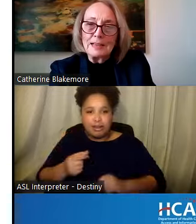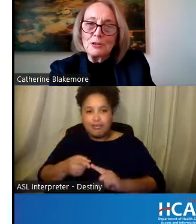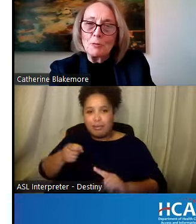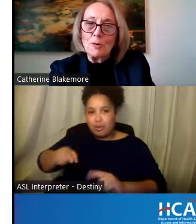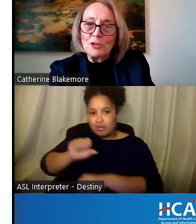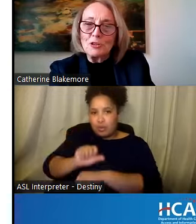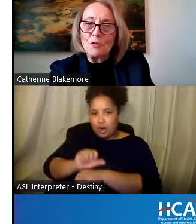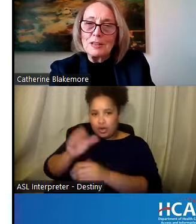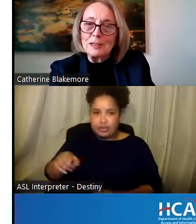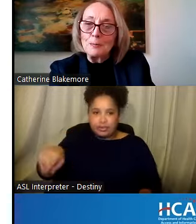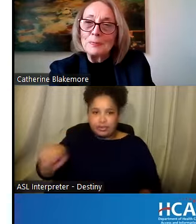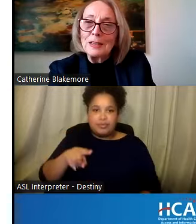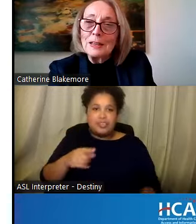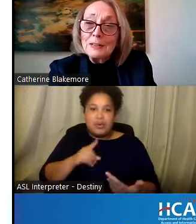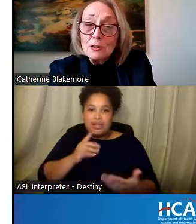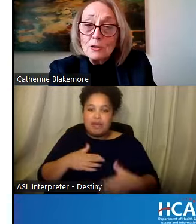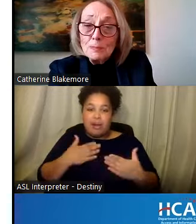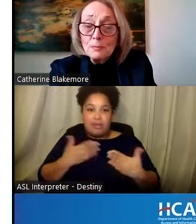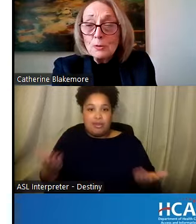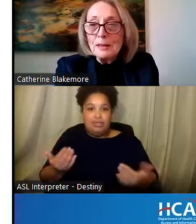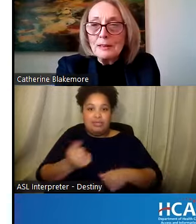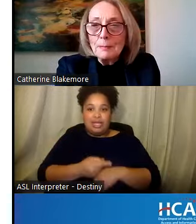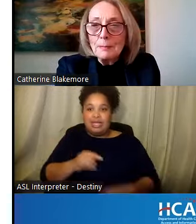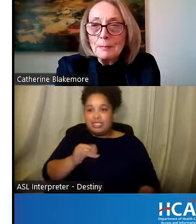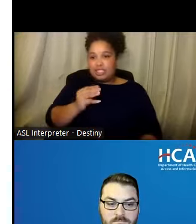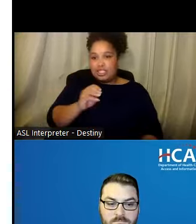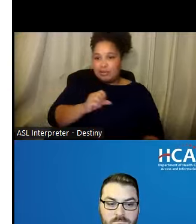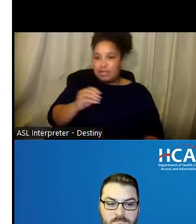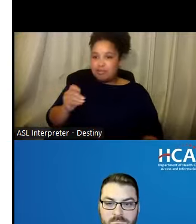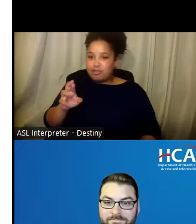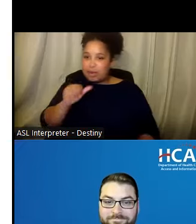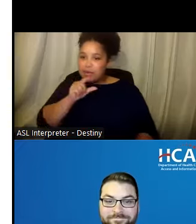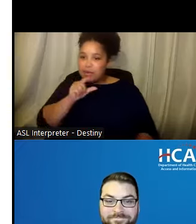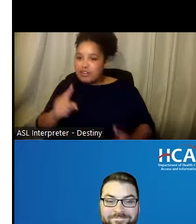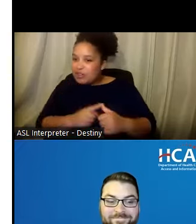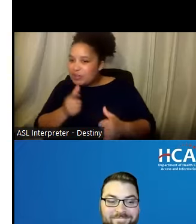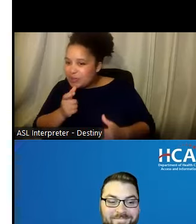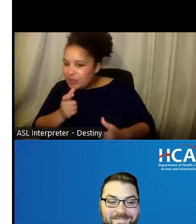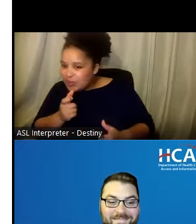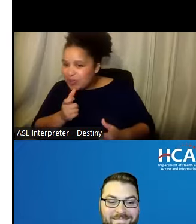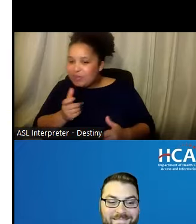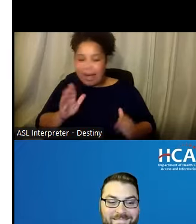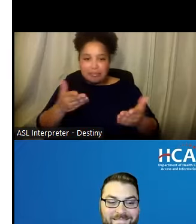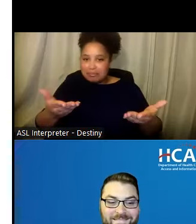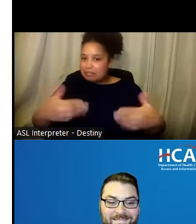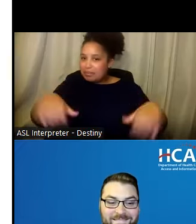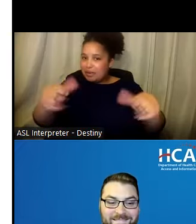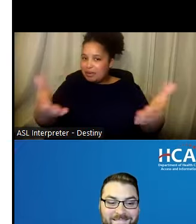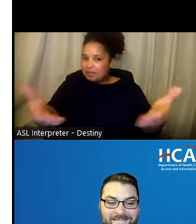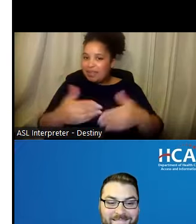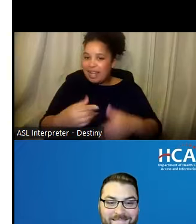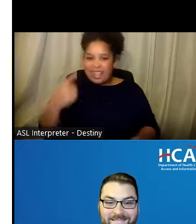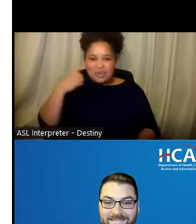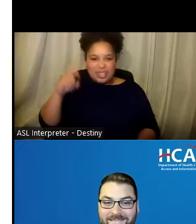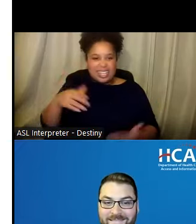to answer some questions for us. So thank you, James and Maria. I'm not sure which one of you is going first, so let you take it away. And I think we need the